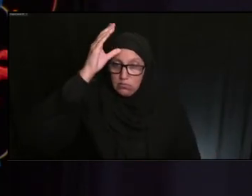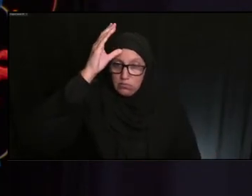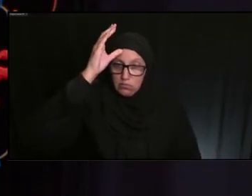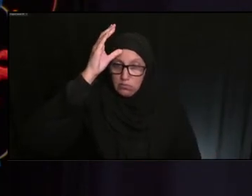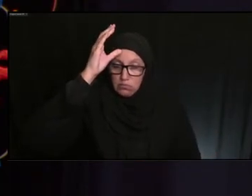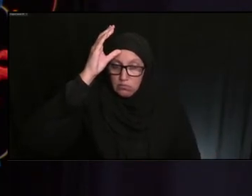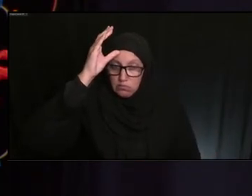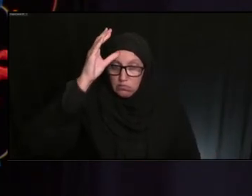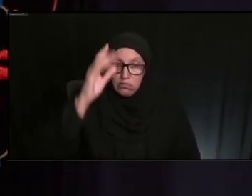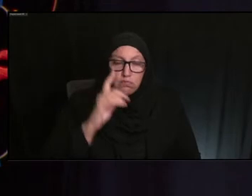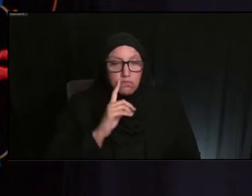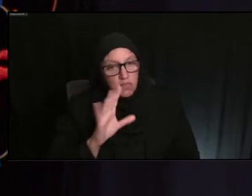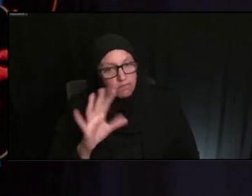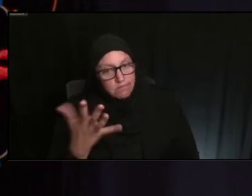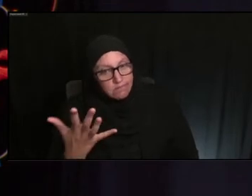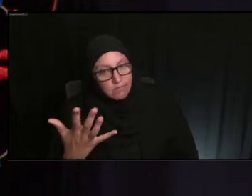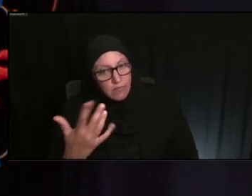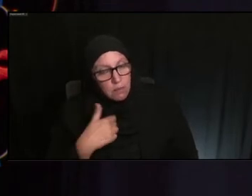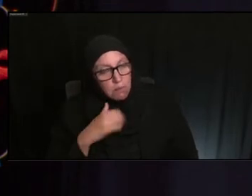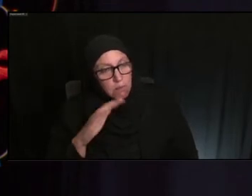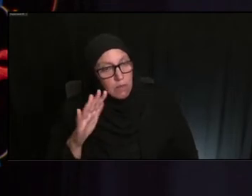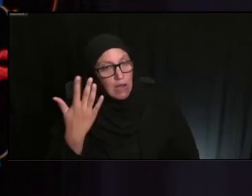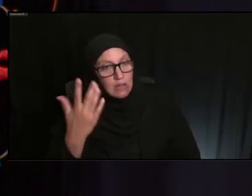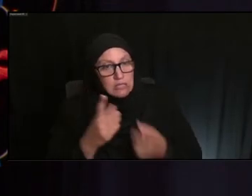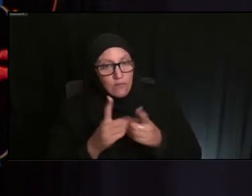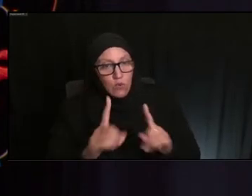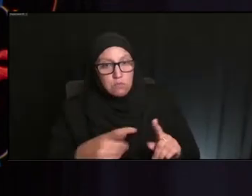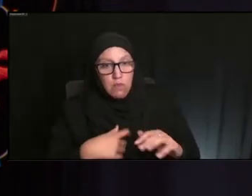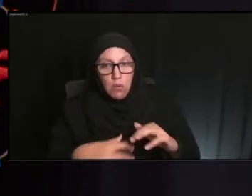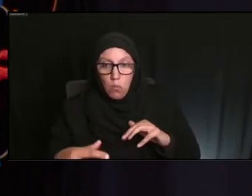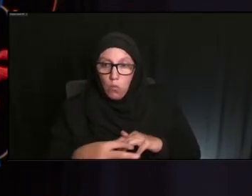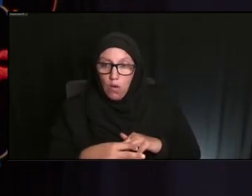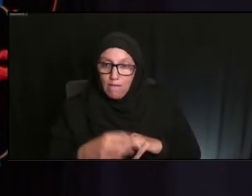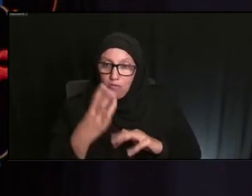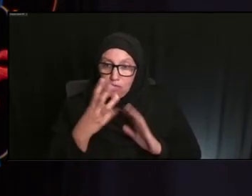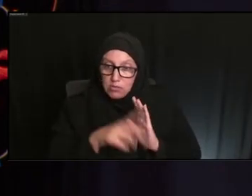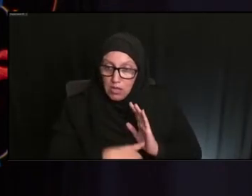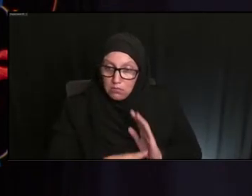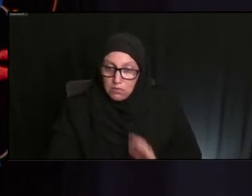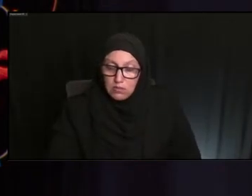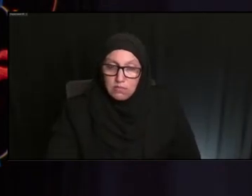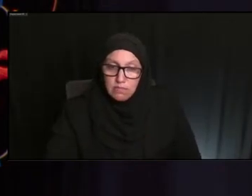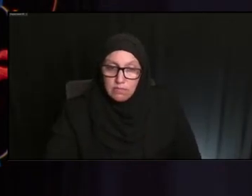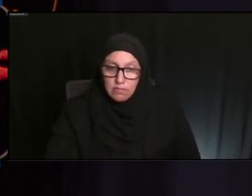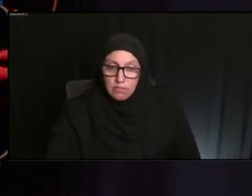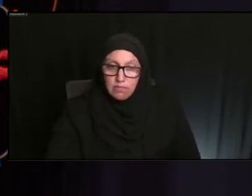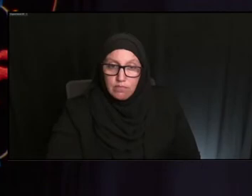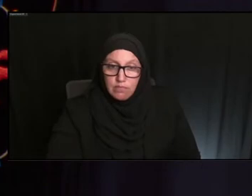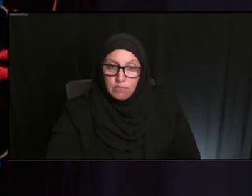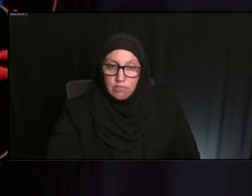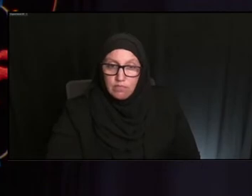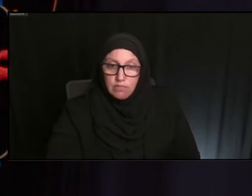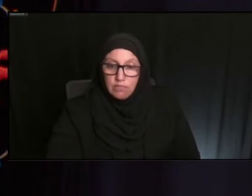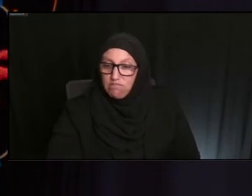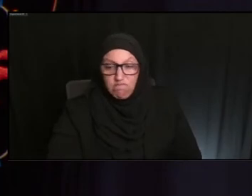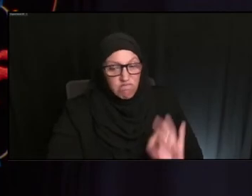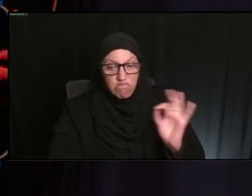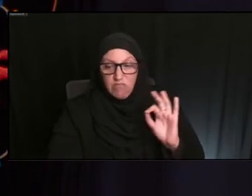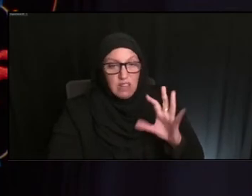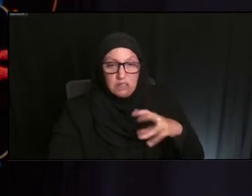said that I've divorced my wife with 3. They told him your divorce is not acceptable.